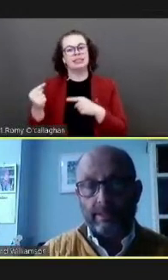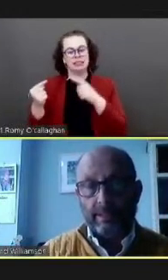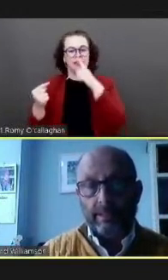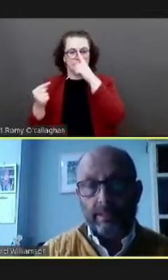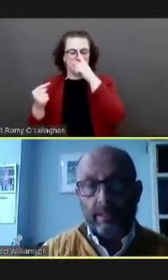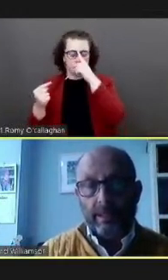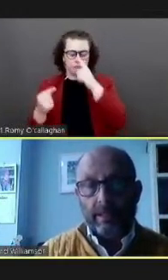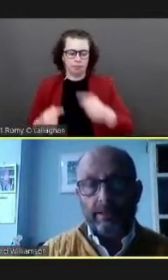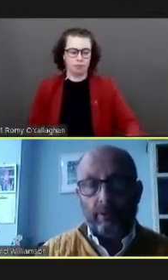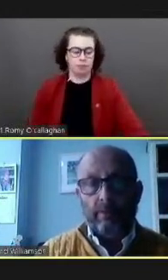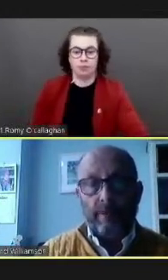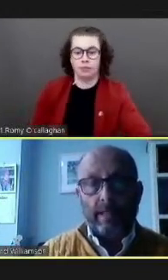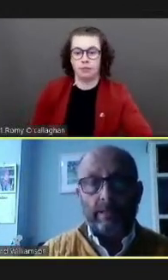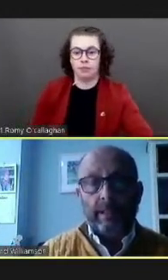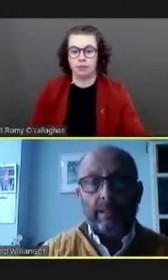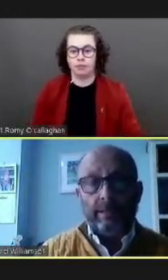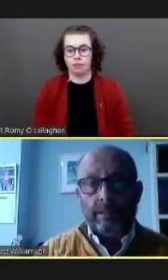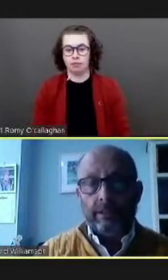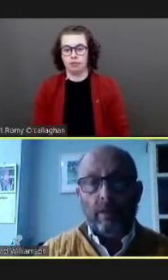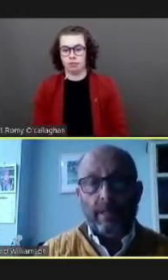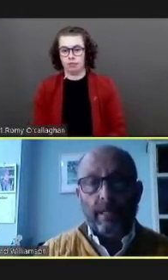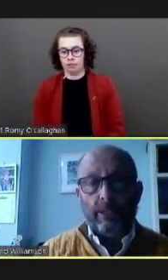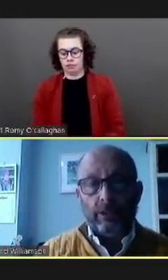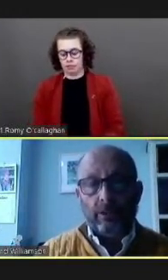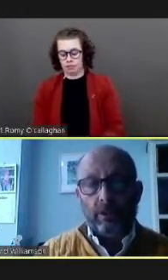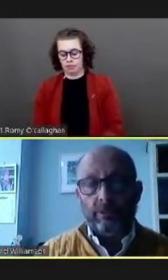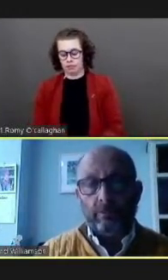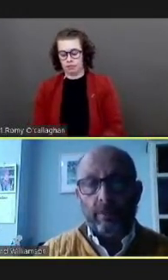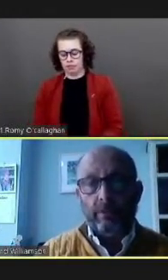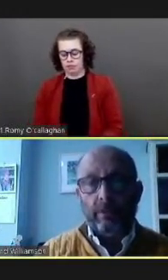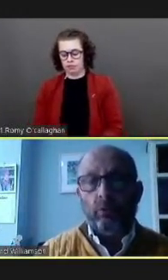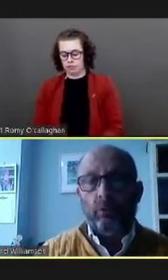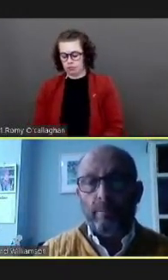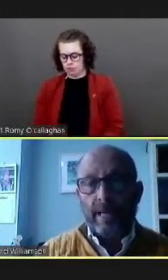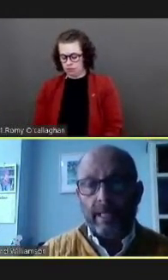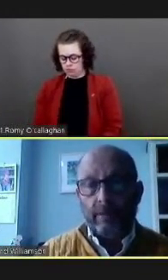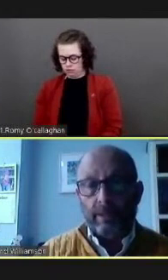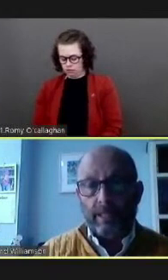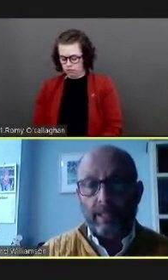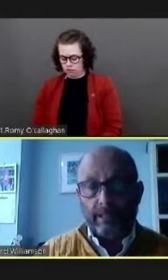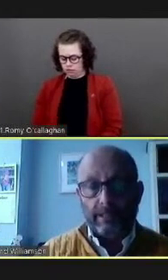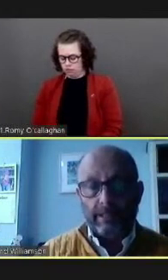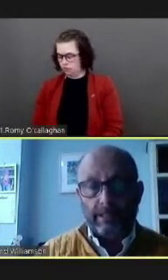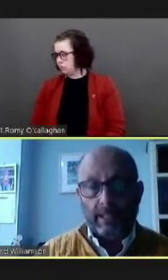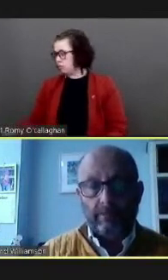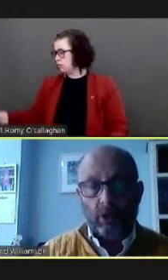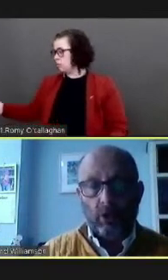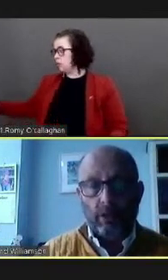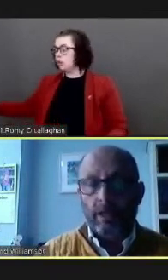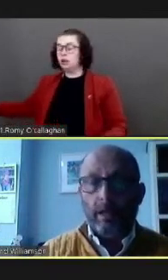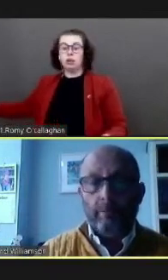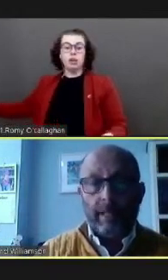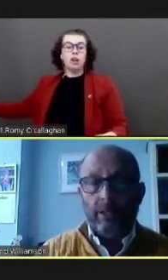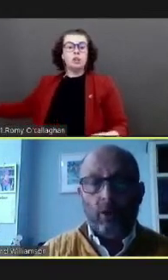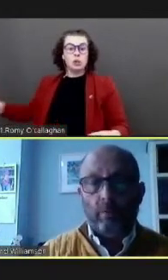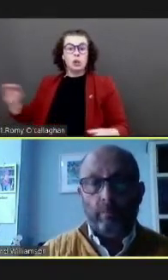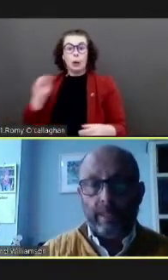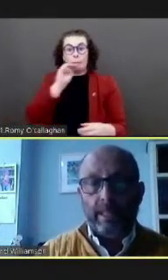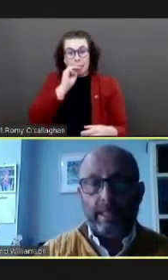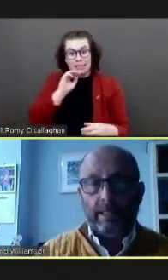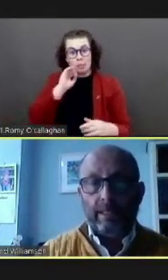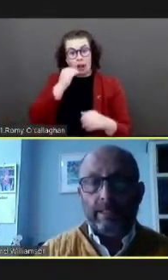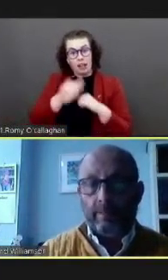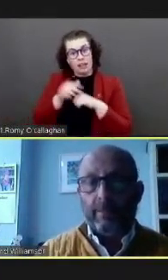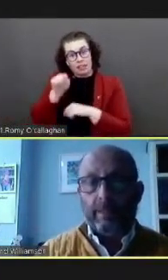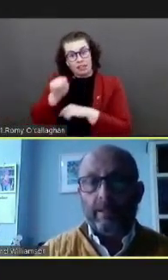custody setting. So in fact, the determination of someone remaining within a custody setting for longer may not